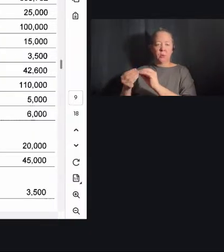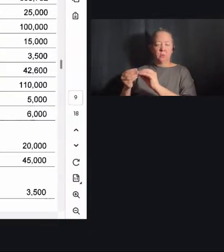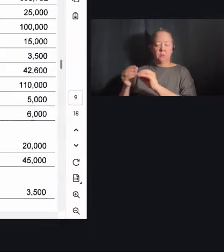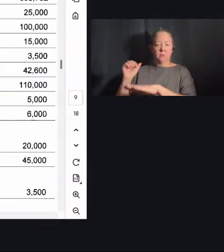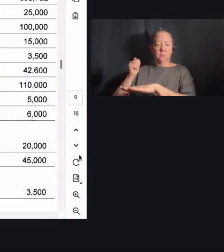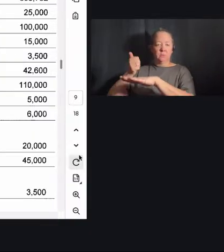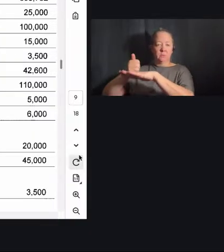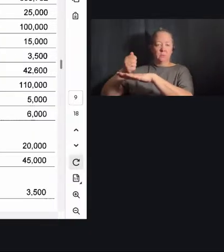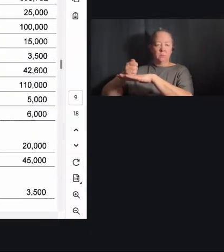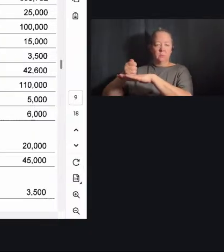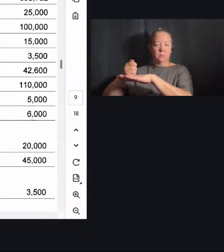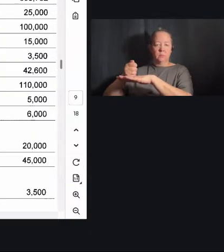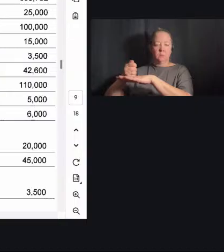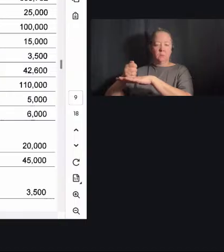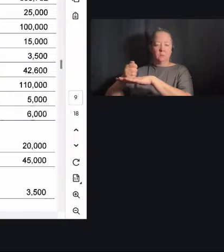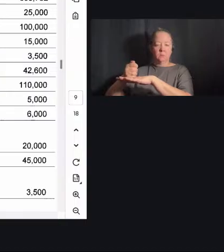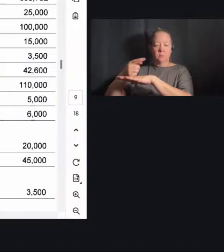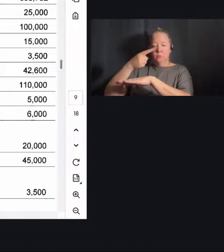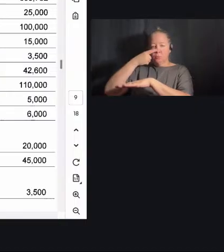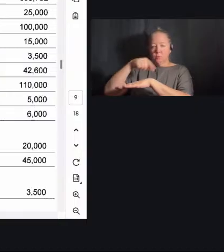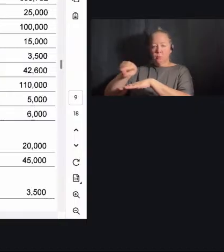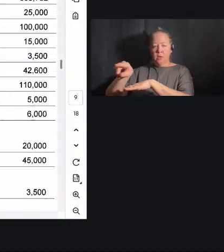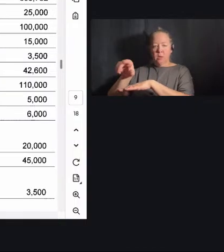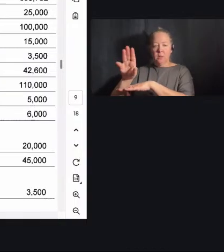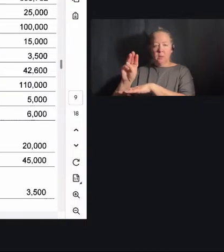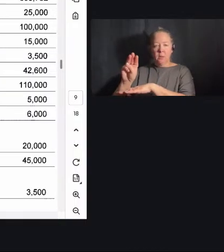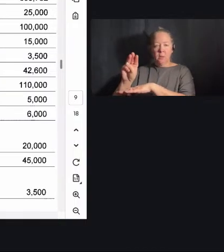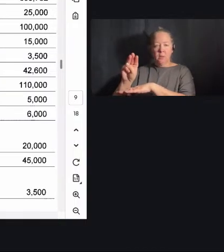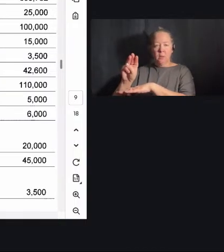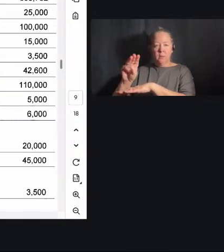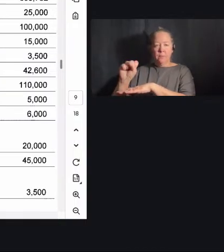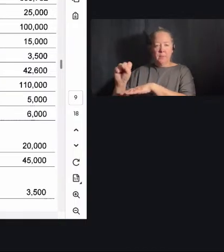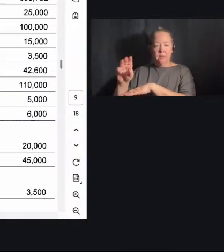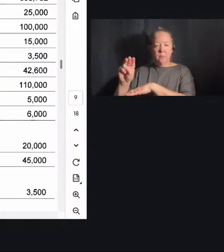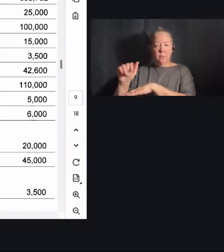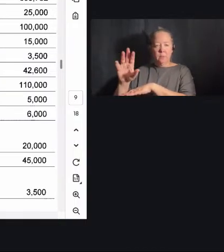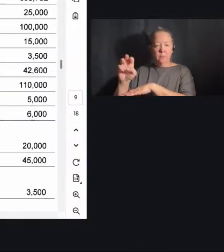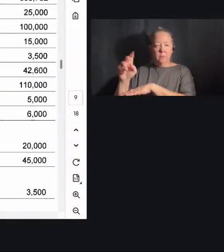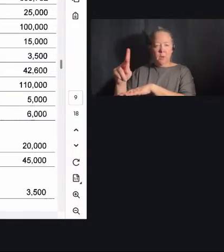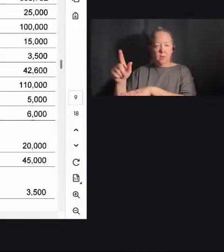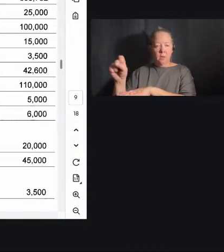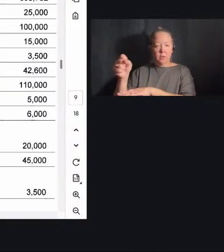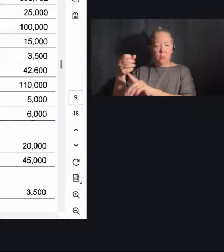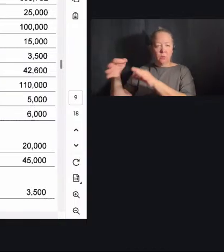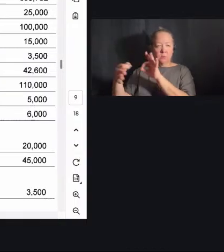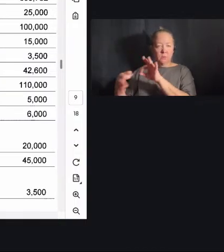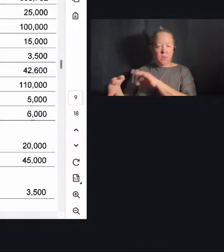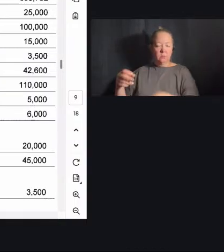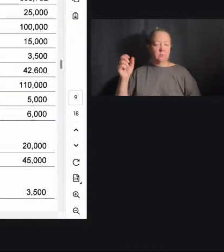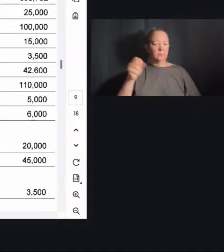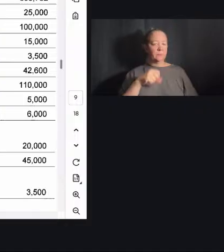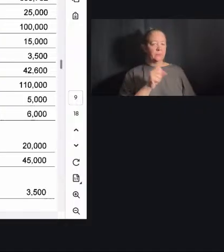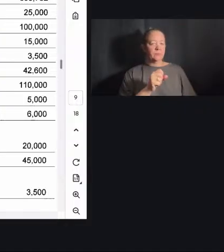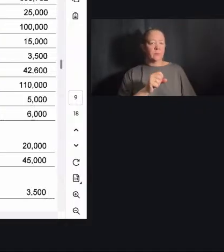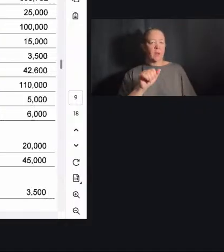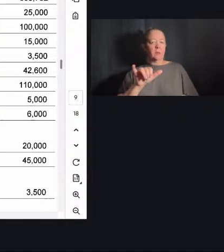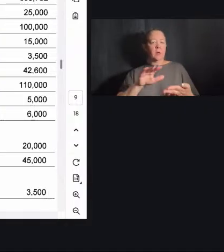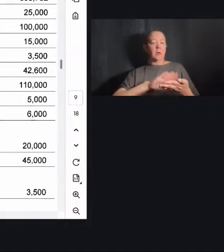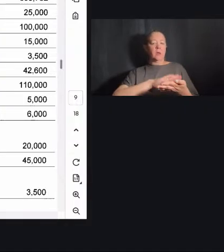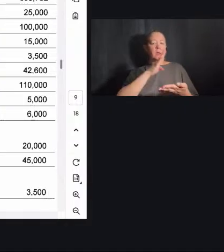Mock, can you speak a little bit to that, please? Certainly. The amount